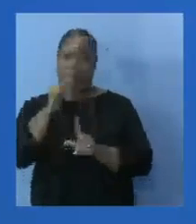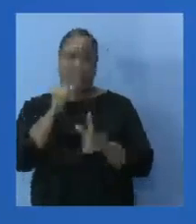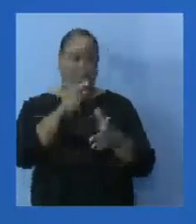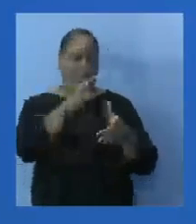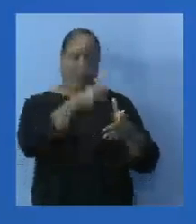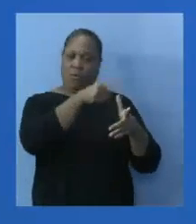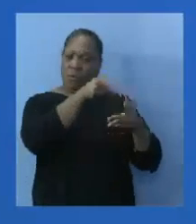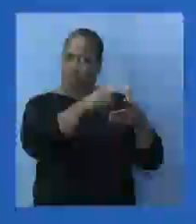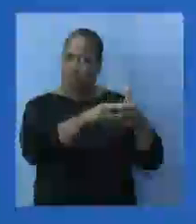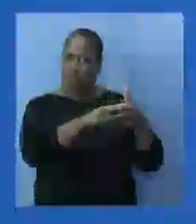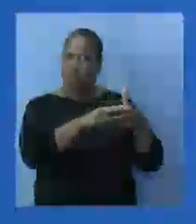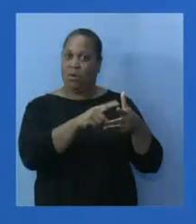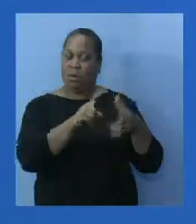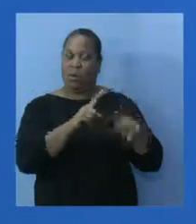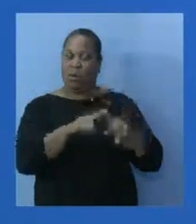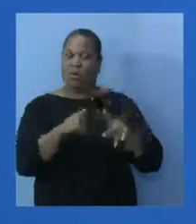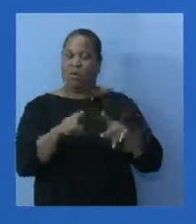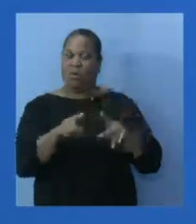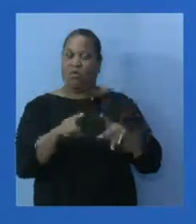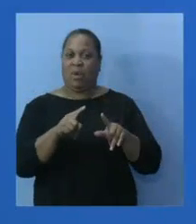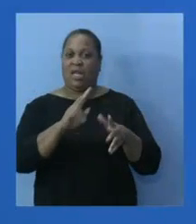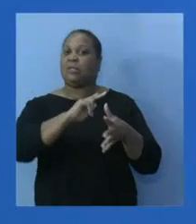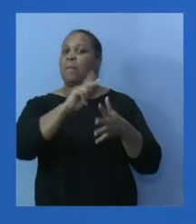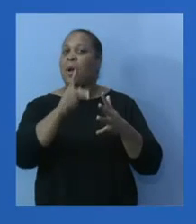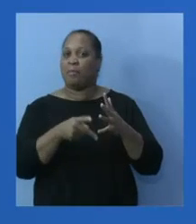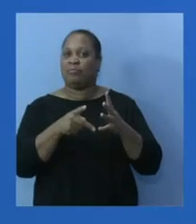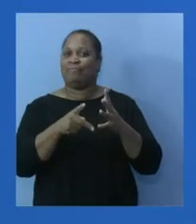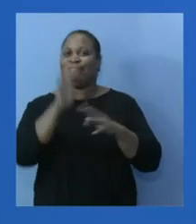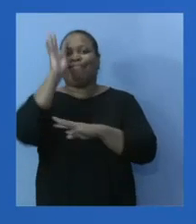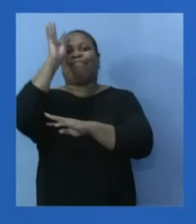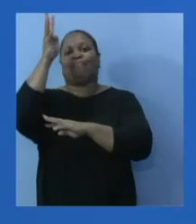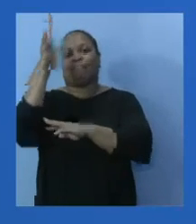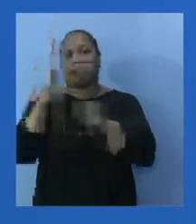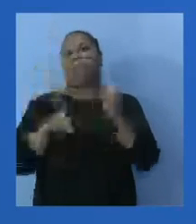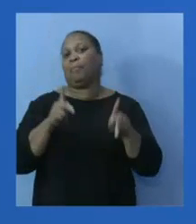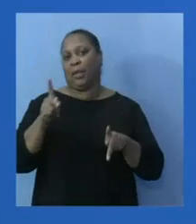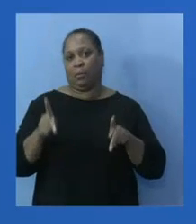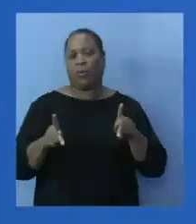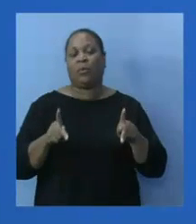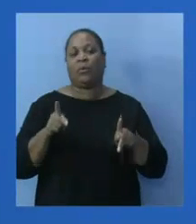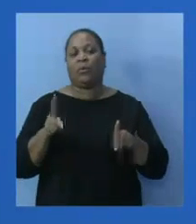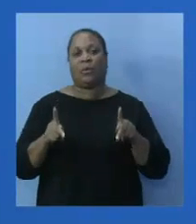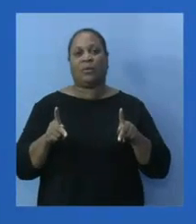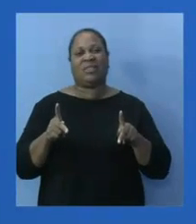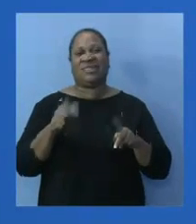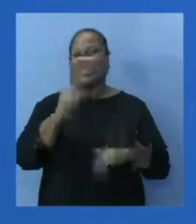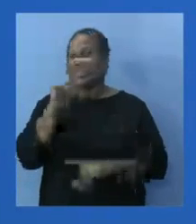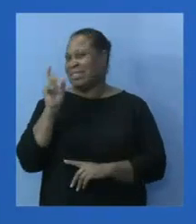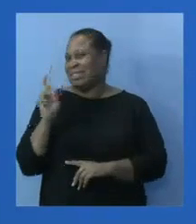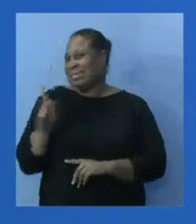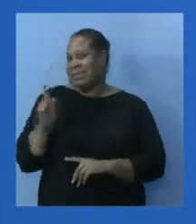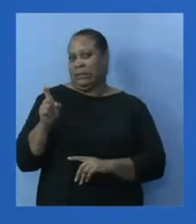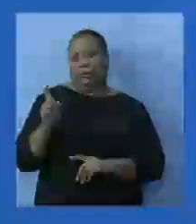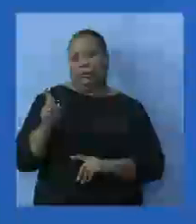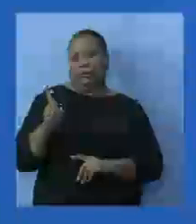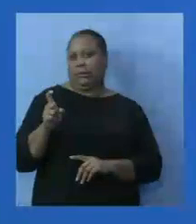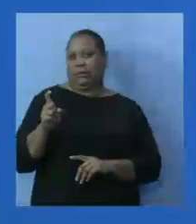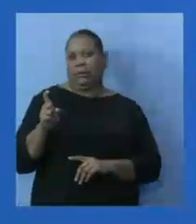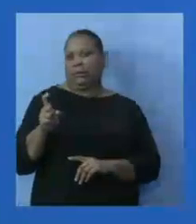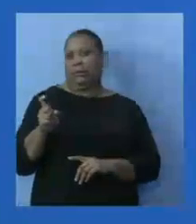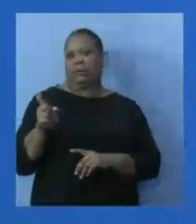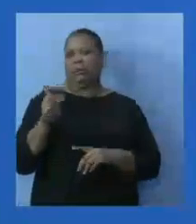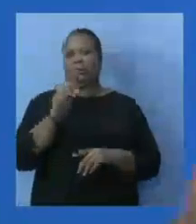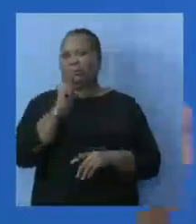2. It's populated by doctors. It's populated by other persons that are maybe not necessarily in essential services,